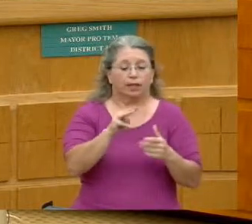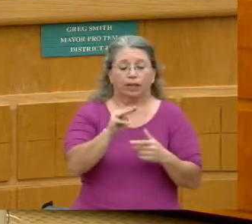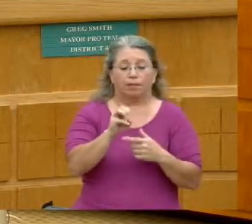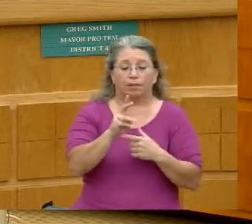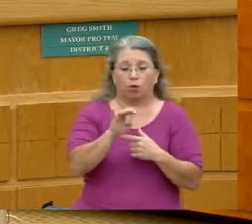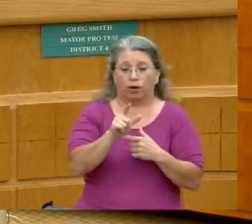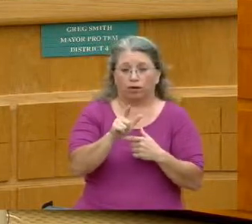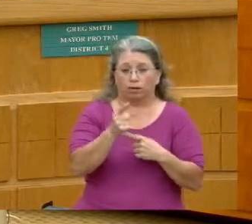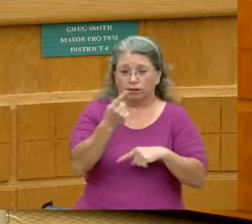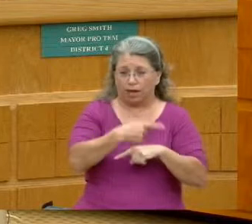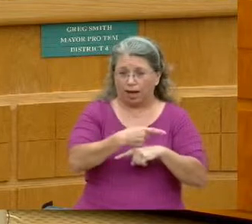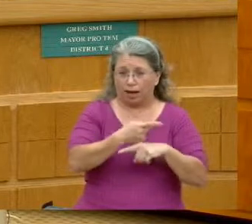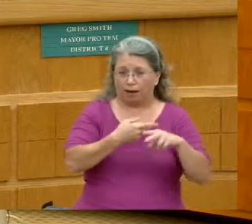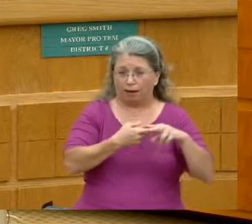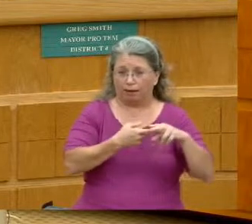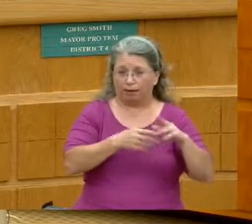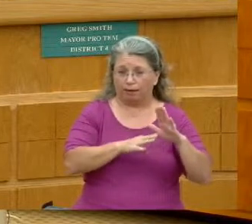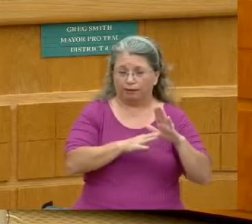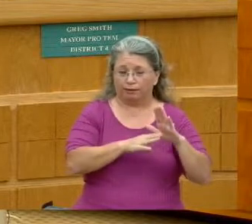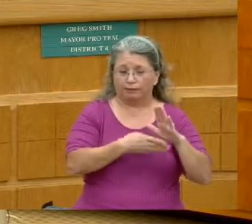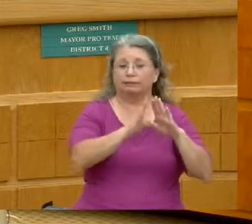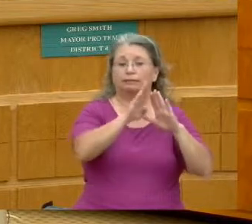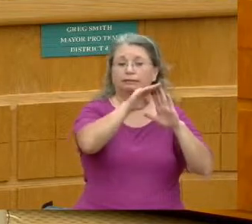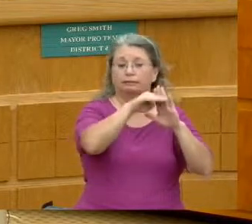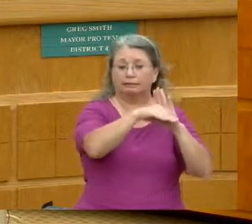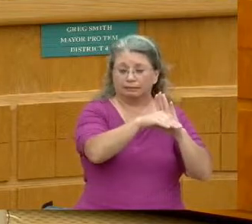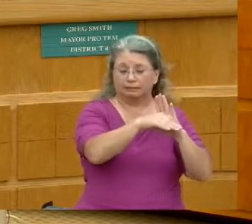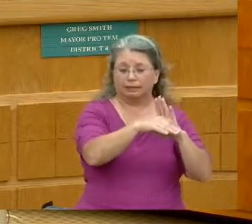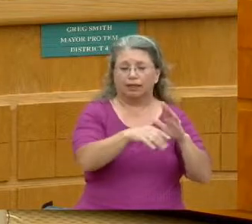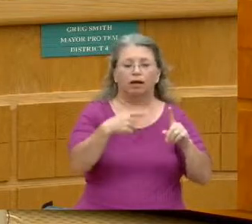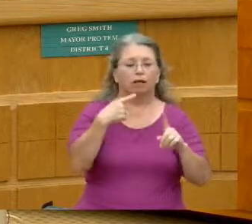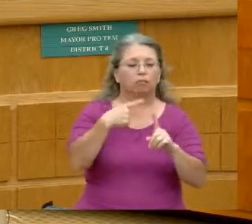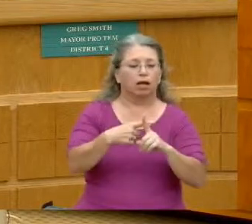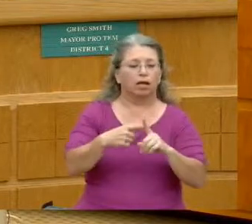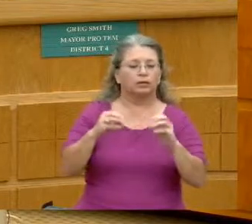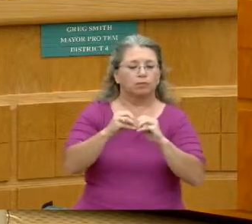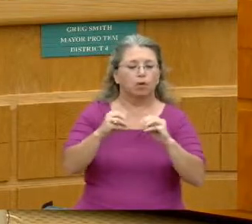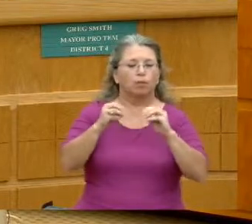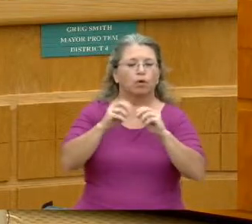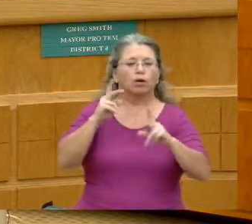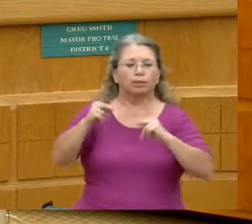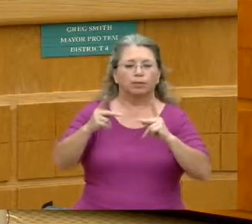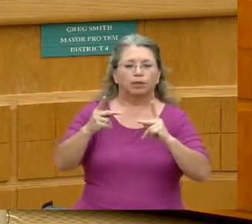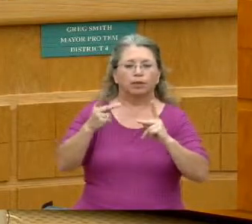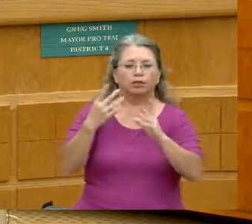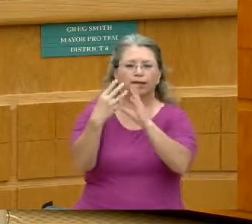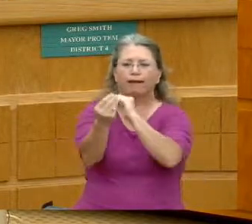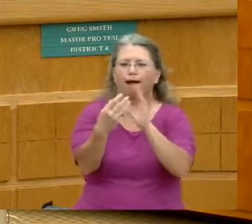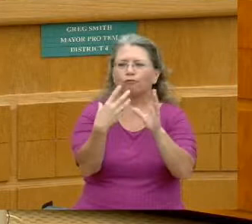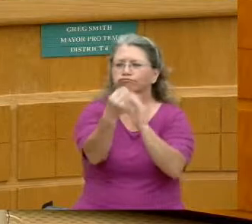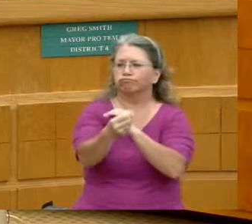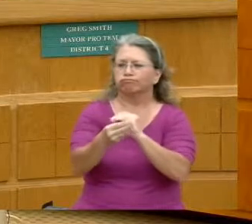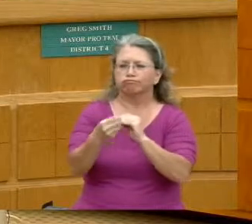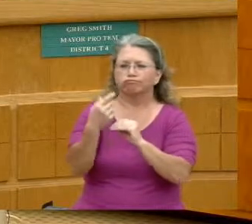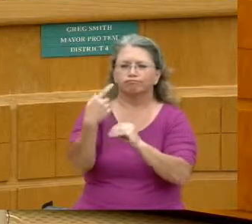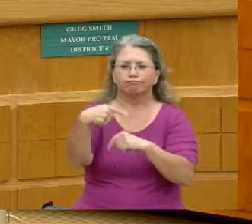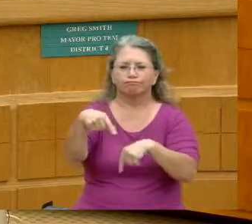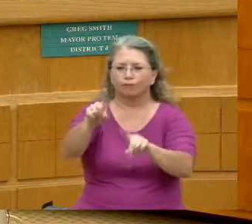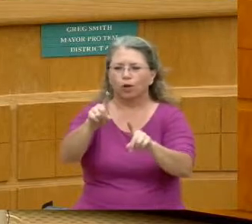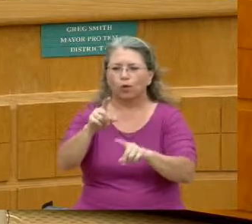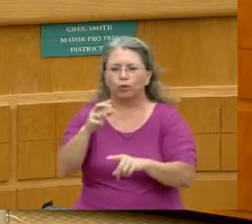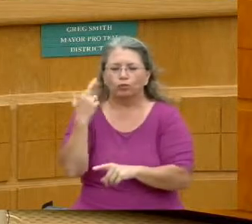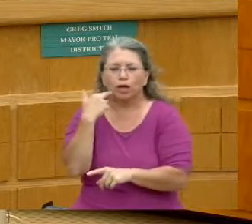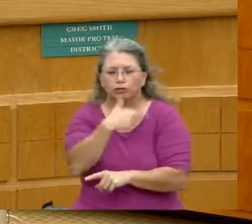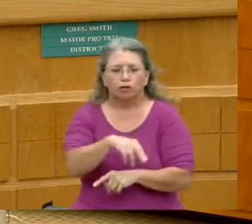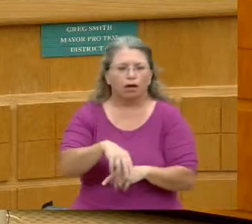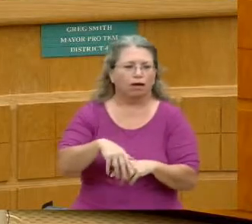relaxation of the interventions. Less people are staying at home, more people are going to restaurants and going to the malls. Maybe there's a little